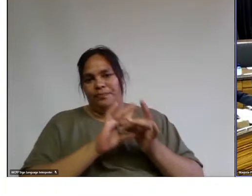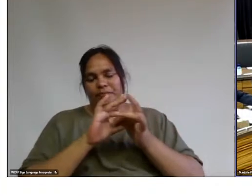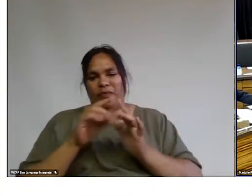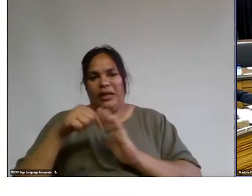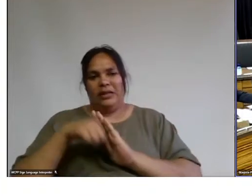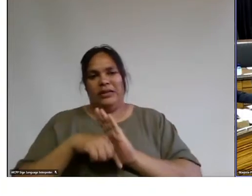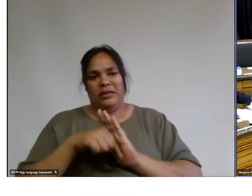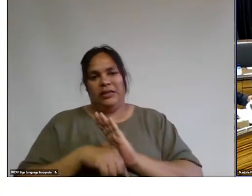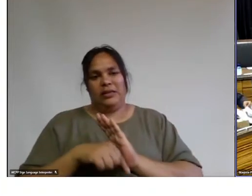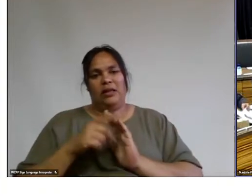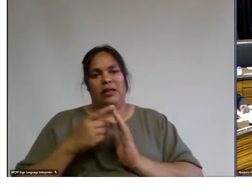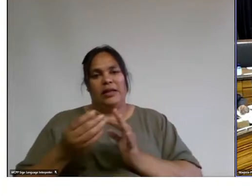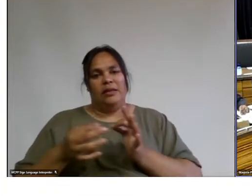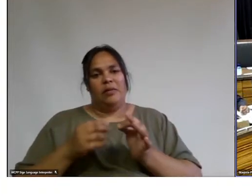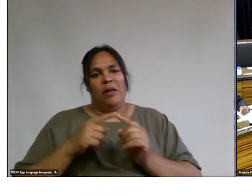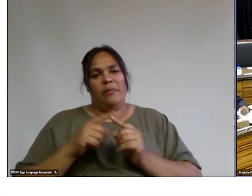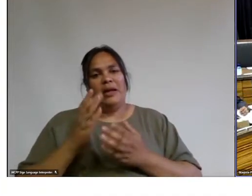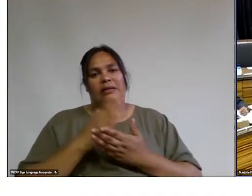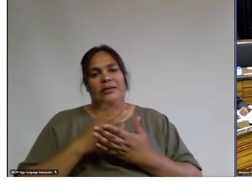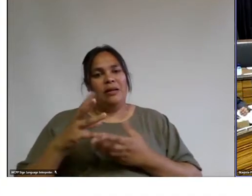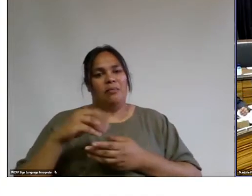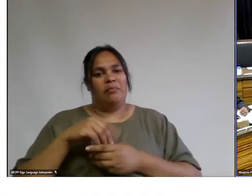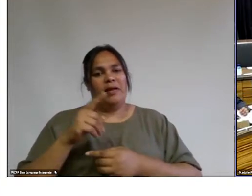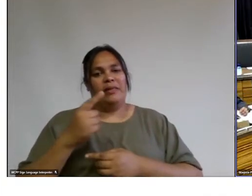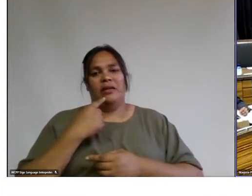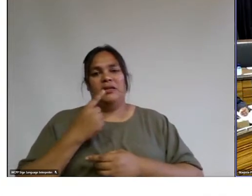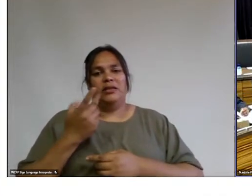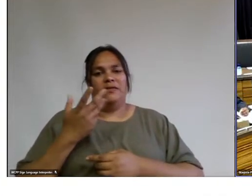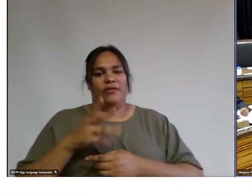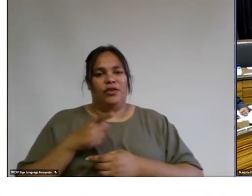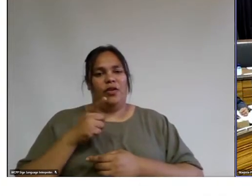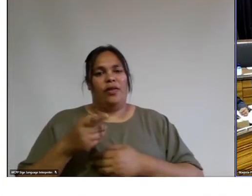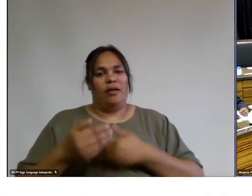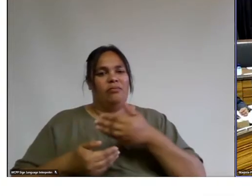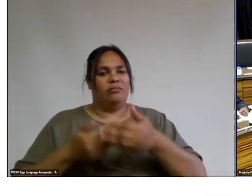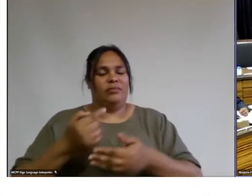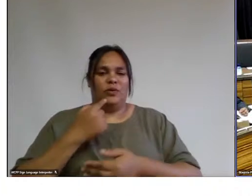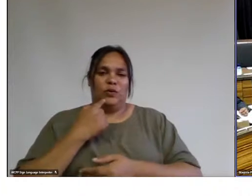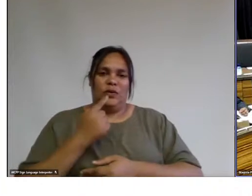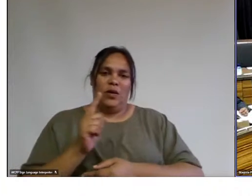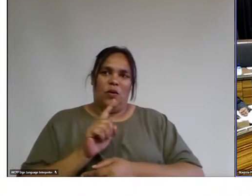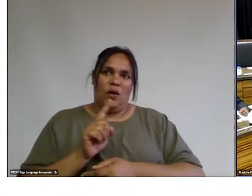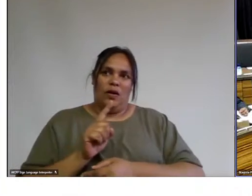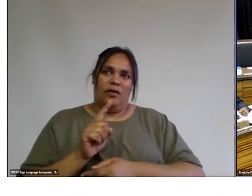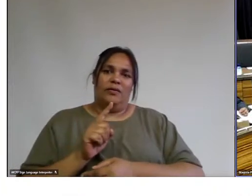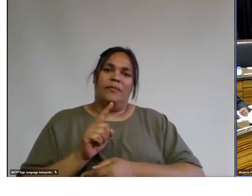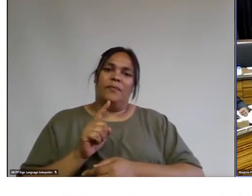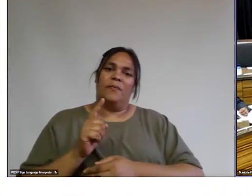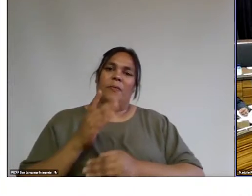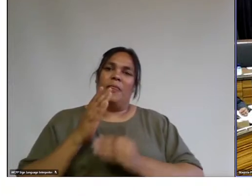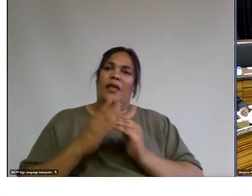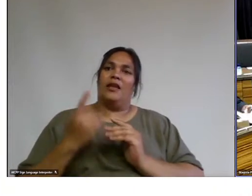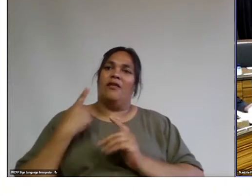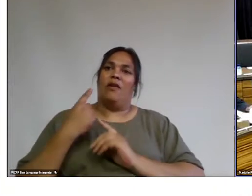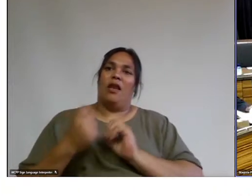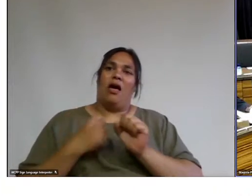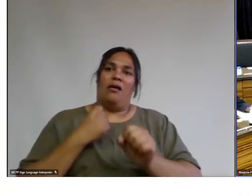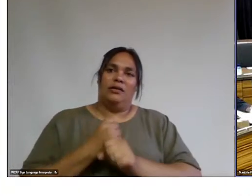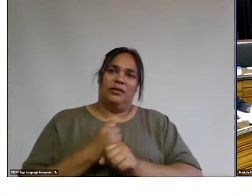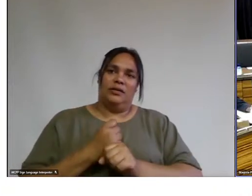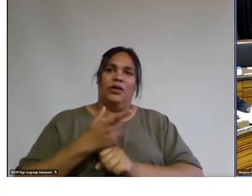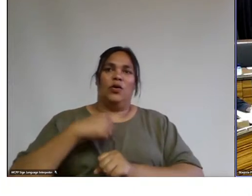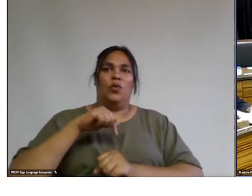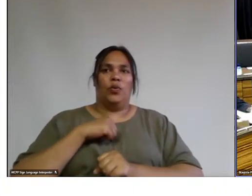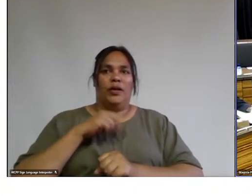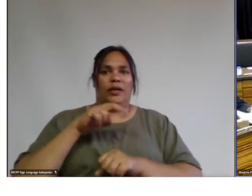detail, but some of the increases that have been mentioned, they go about the fact that towards the end of last year, we had to